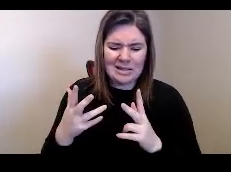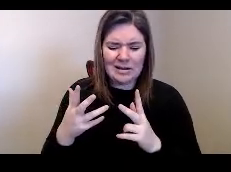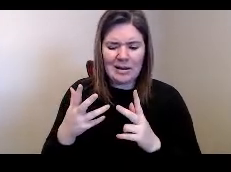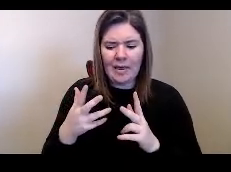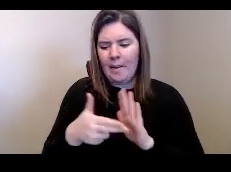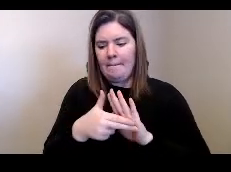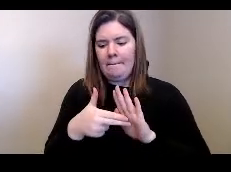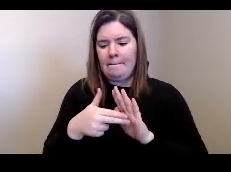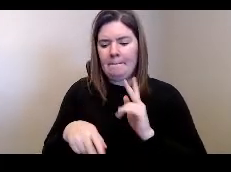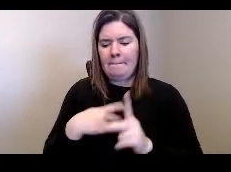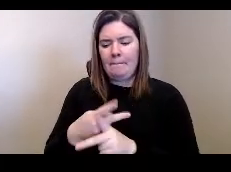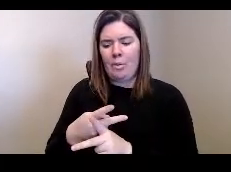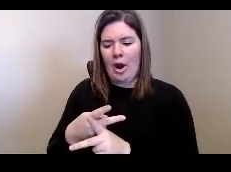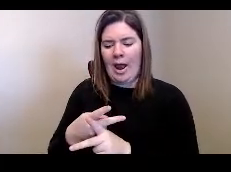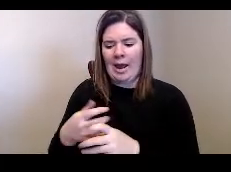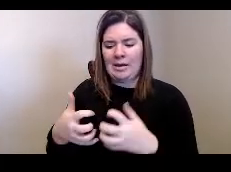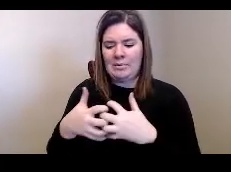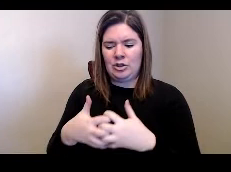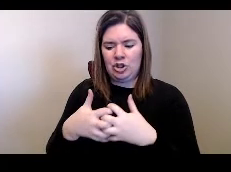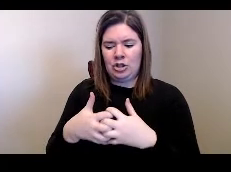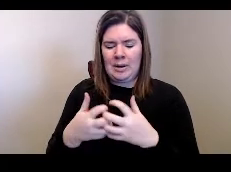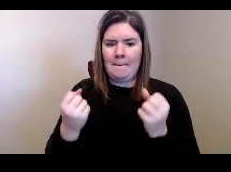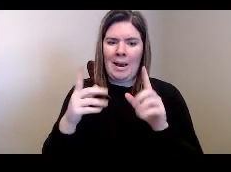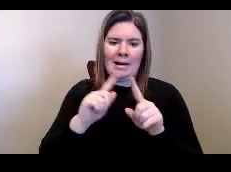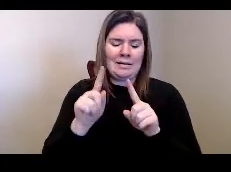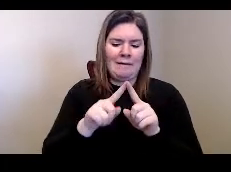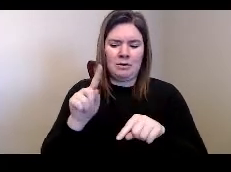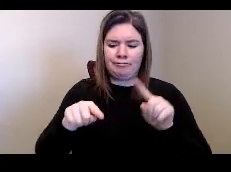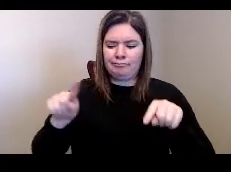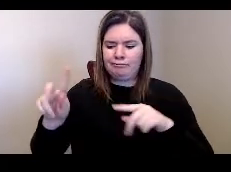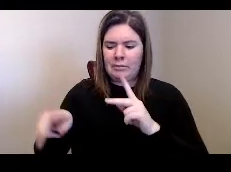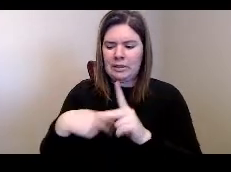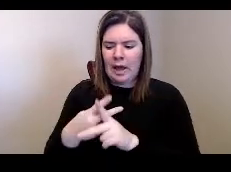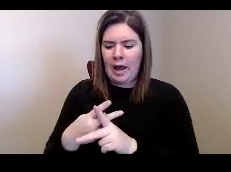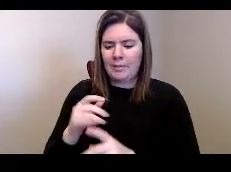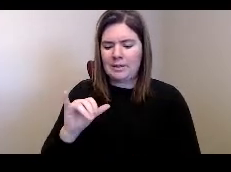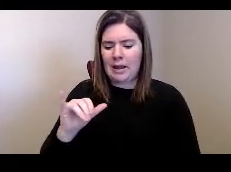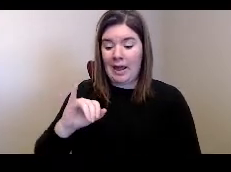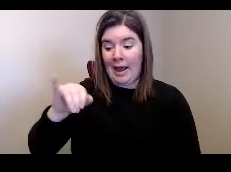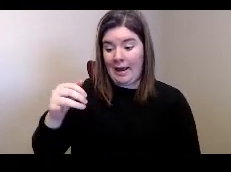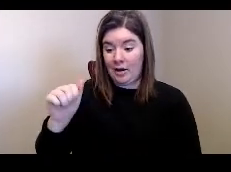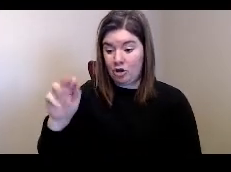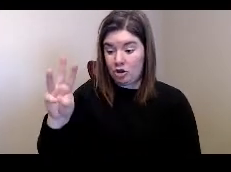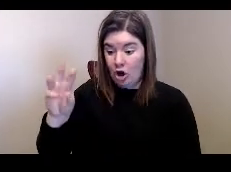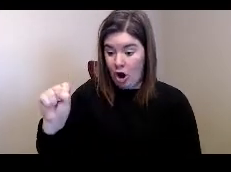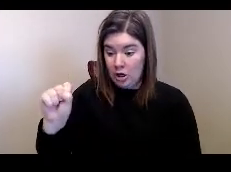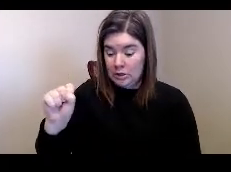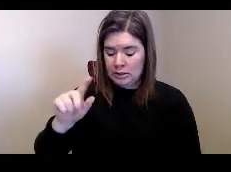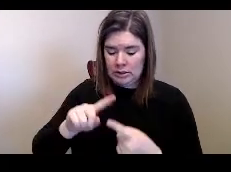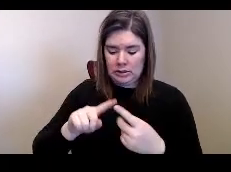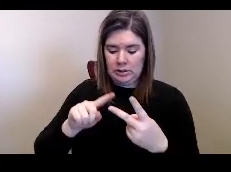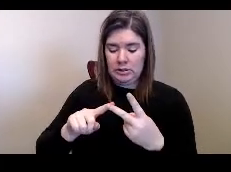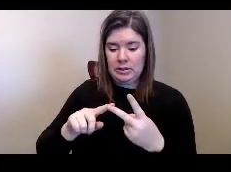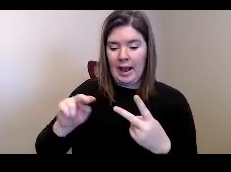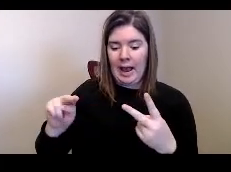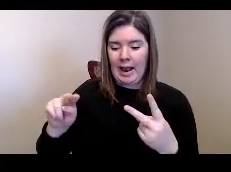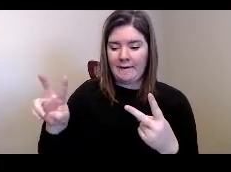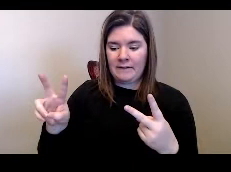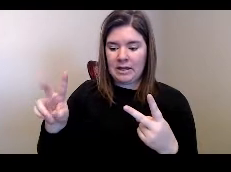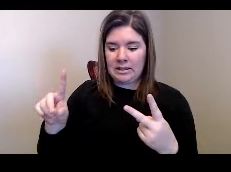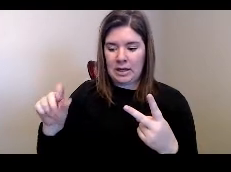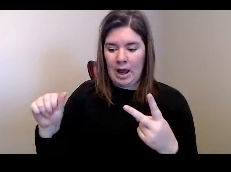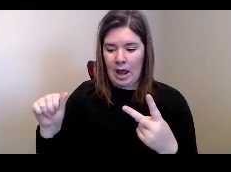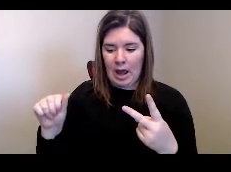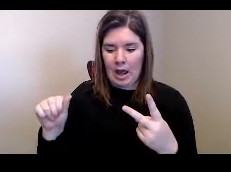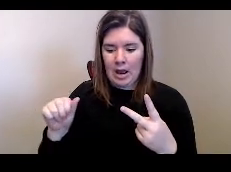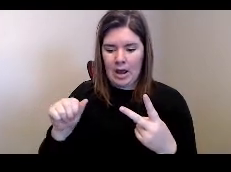have. So there are many different types, such as JAWS and NVDA. And I know in